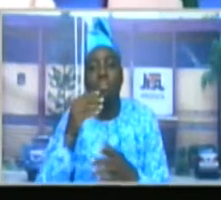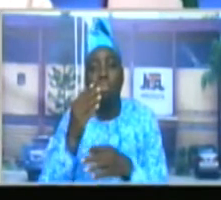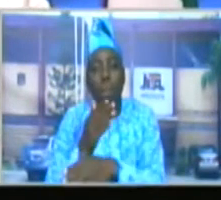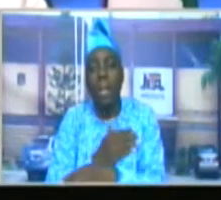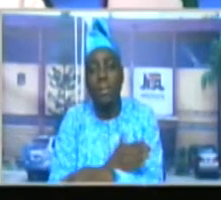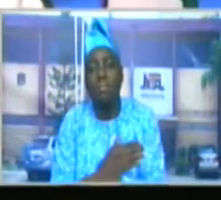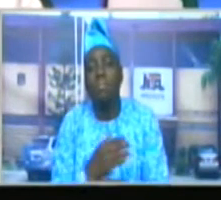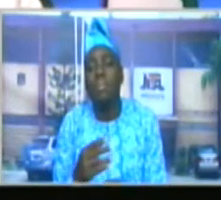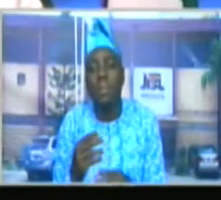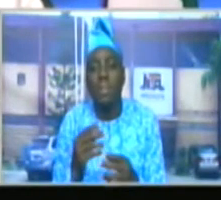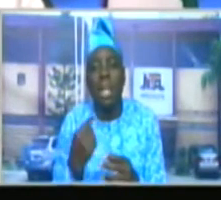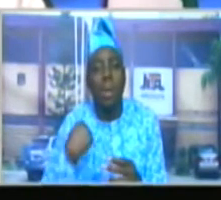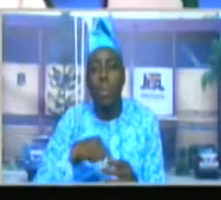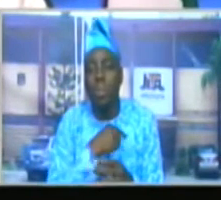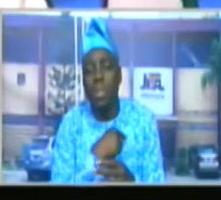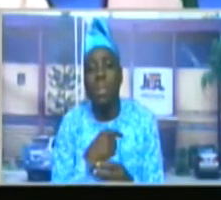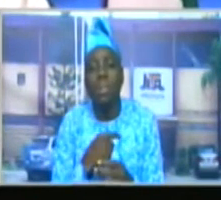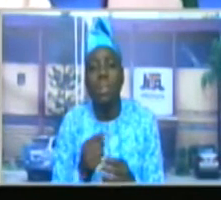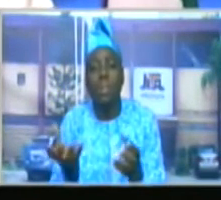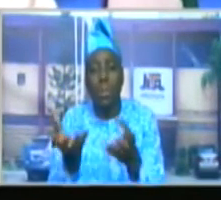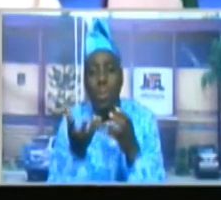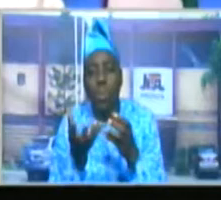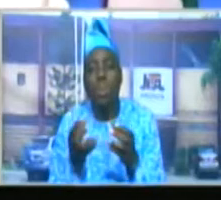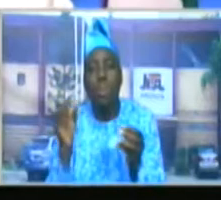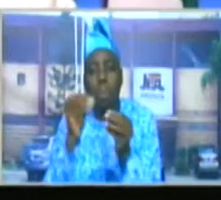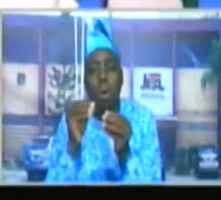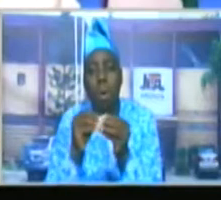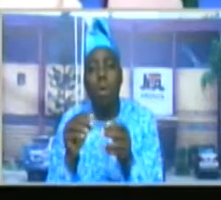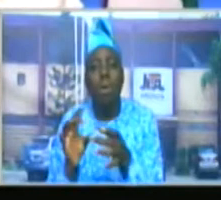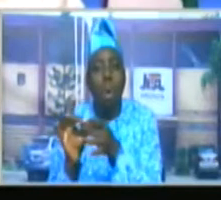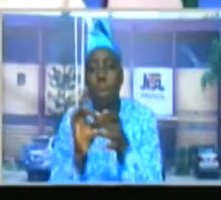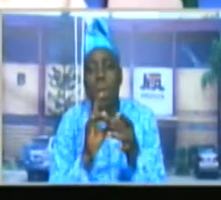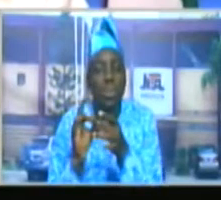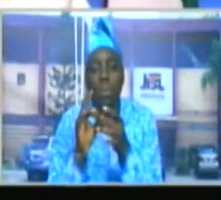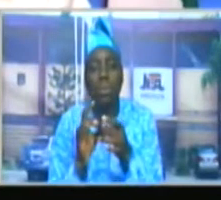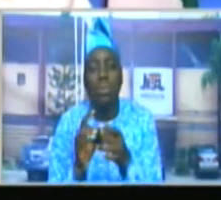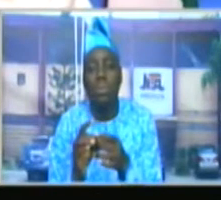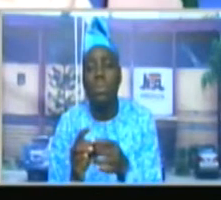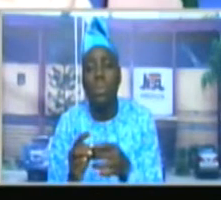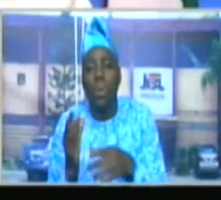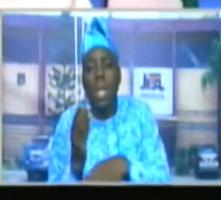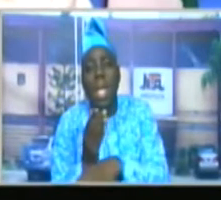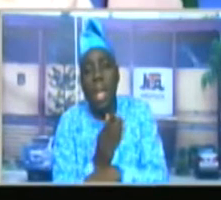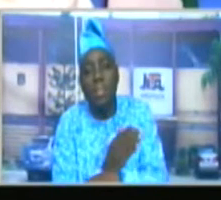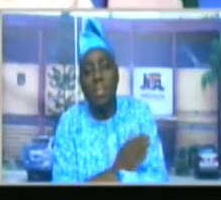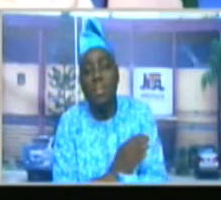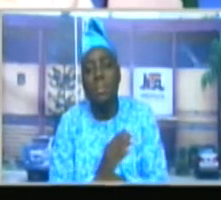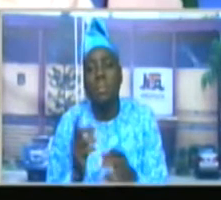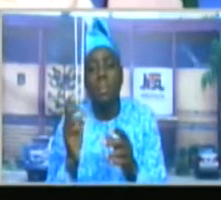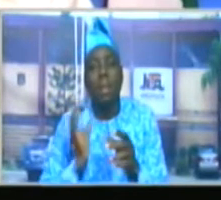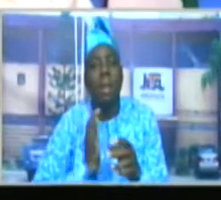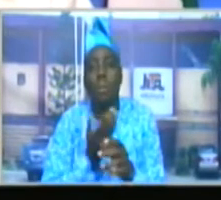therefore need more collaboration to enhance this proximity with other contiguous